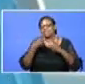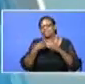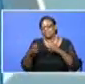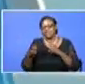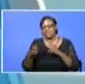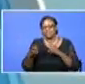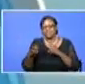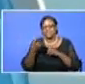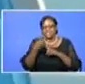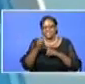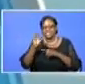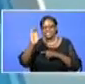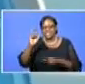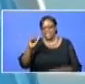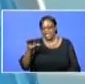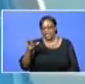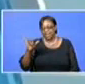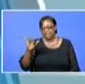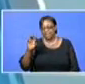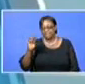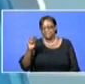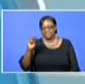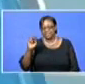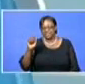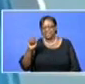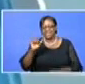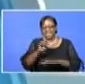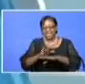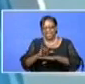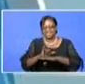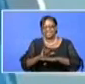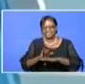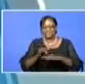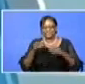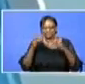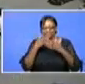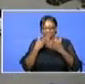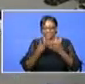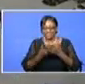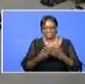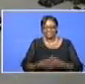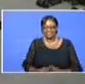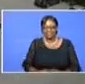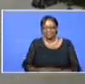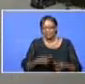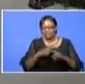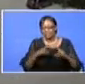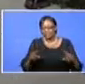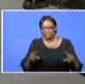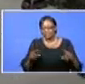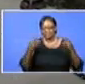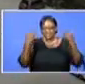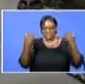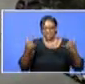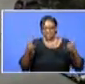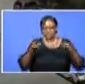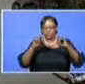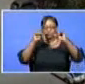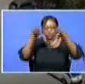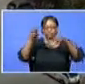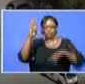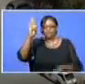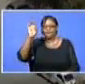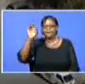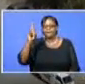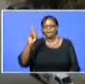Islands, for my cameraman Ashley Taylor, I'm Romeo Knowles, ZNS Total Sports. From the Cayman Islands, we now head to Barbados